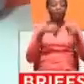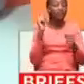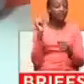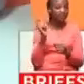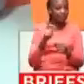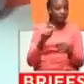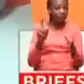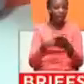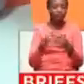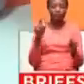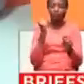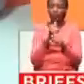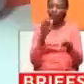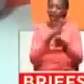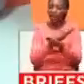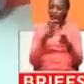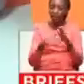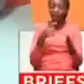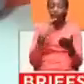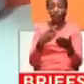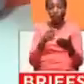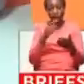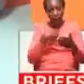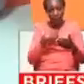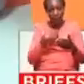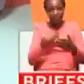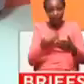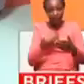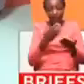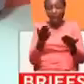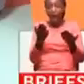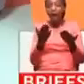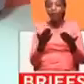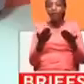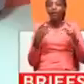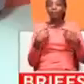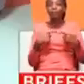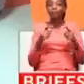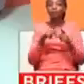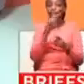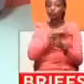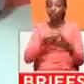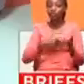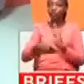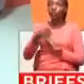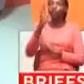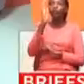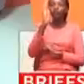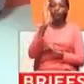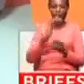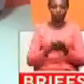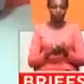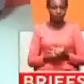and doing whatever I can to see that I bring souls back into the kingdom of God.